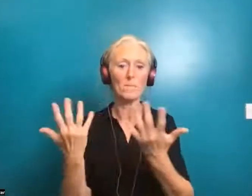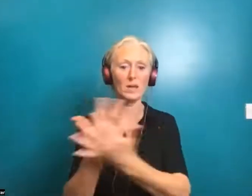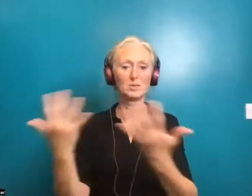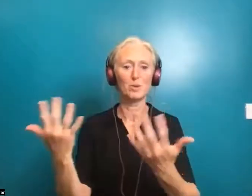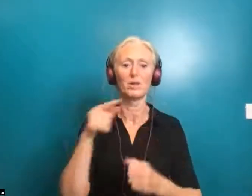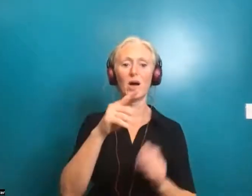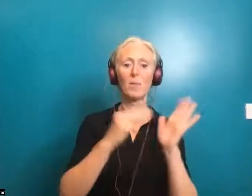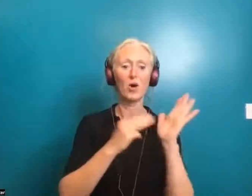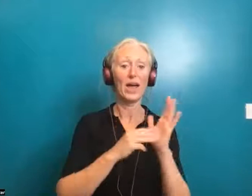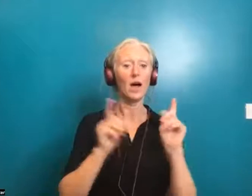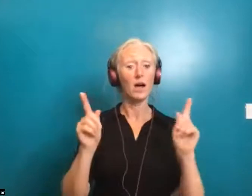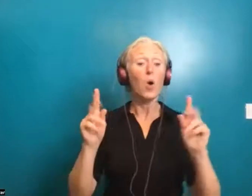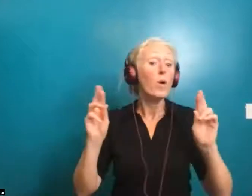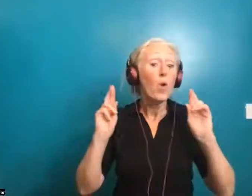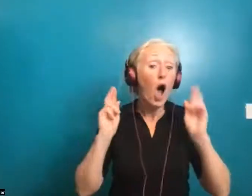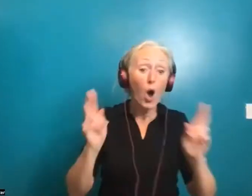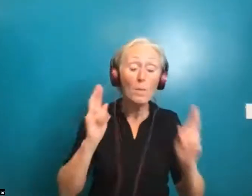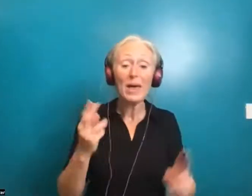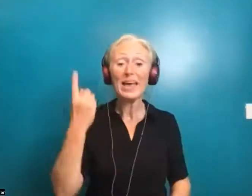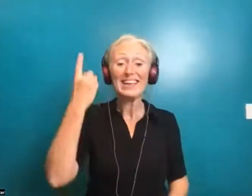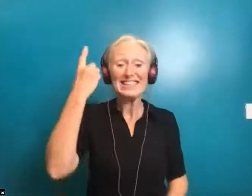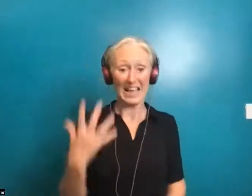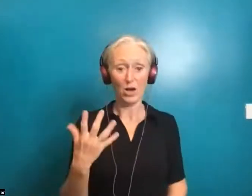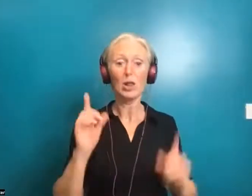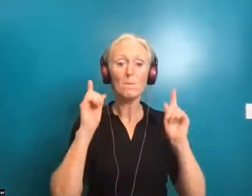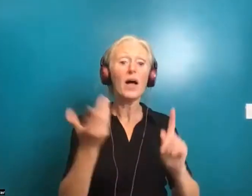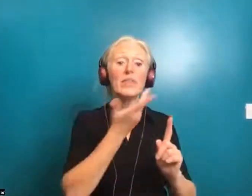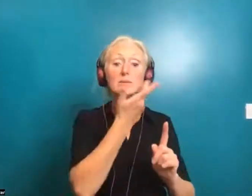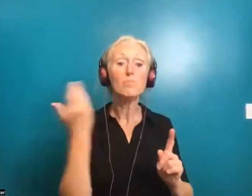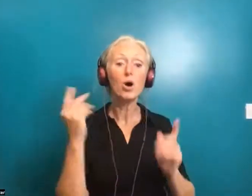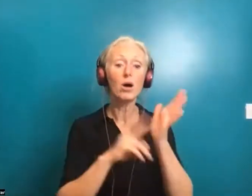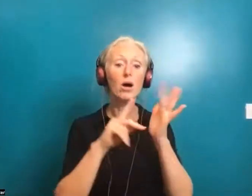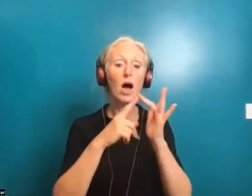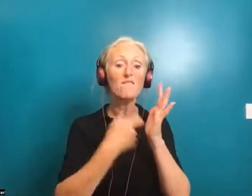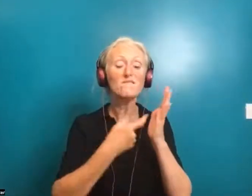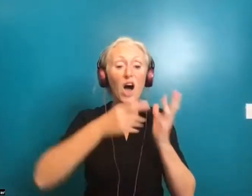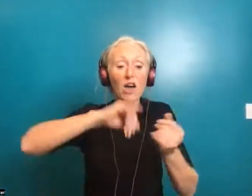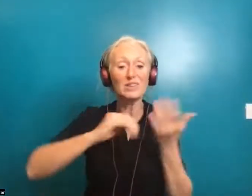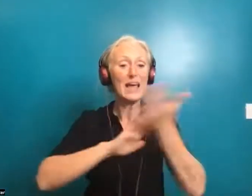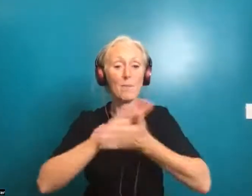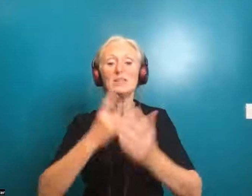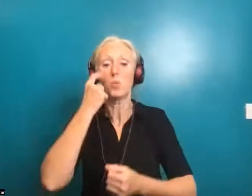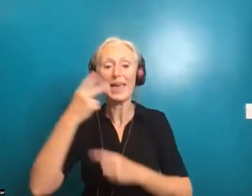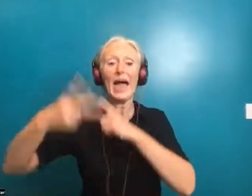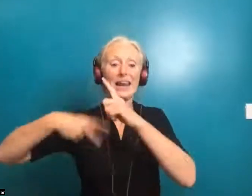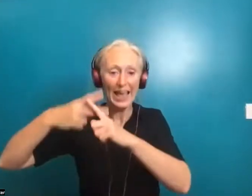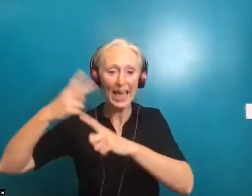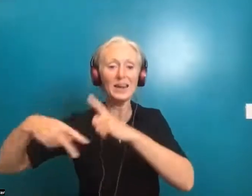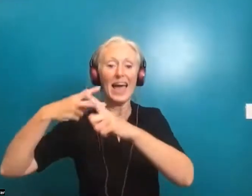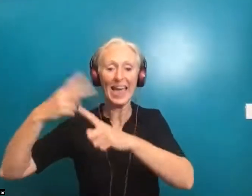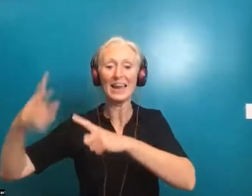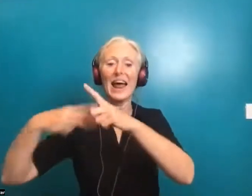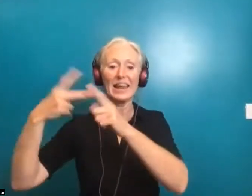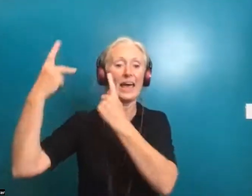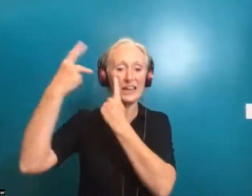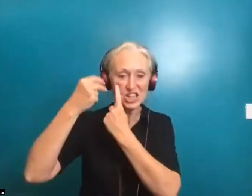single, but the beauty of it is because there's no viral components, we could give more. We wouldn't expect there to be that immune reaction. That's the whole point